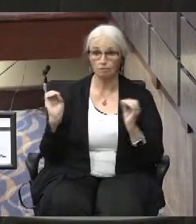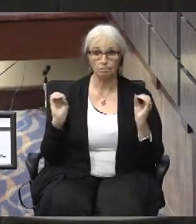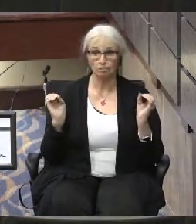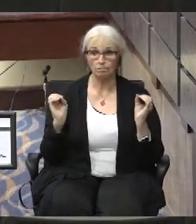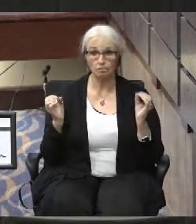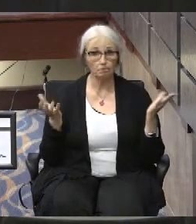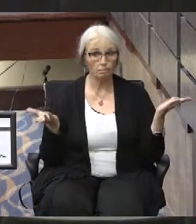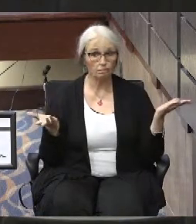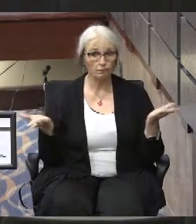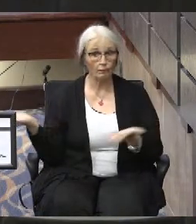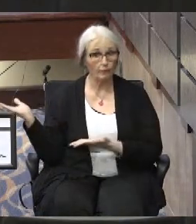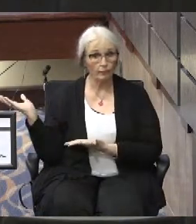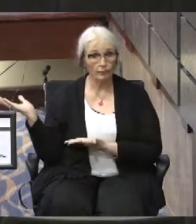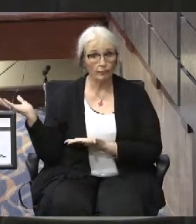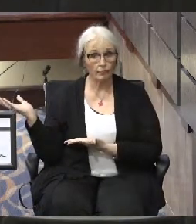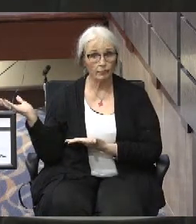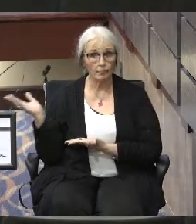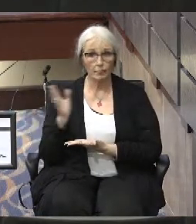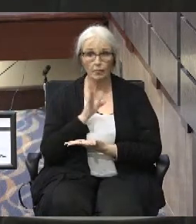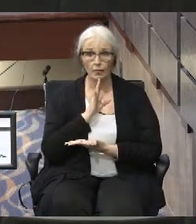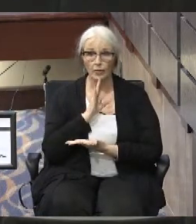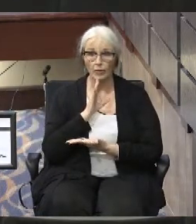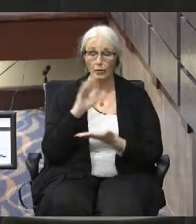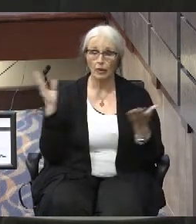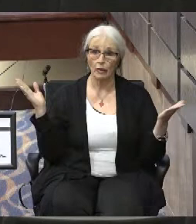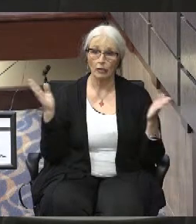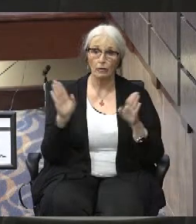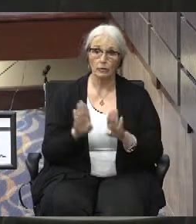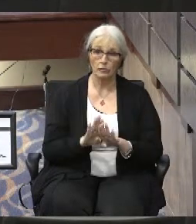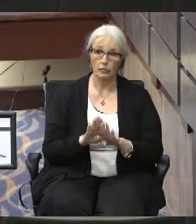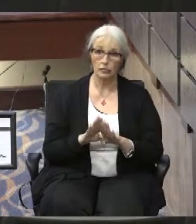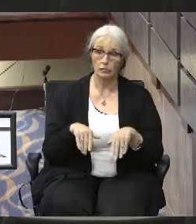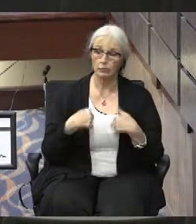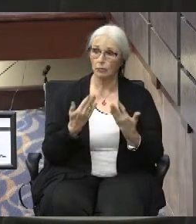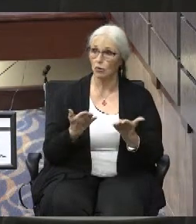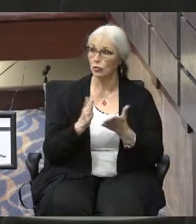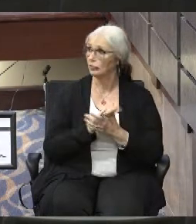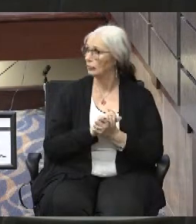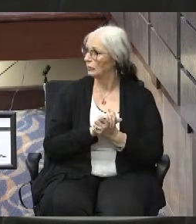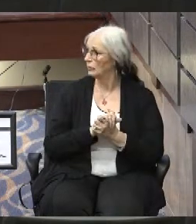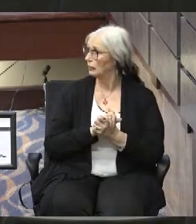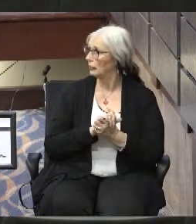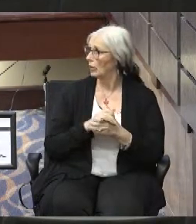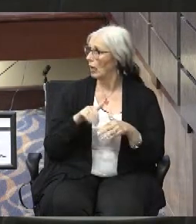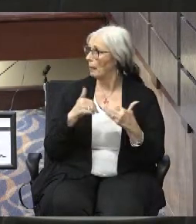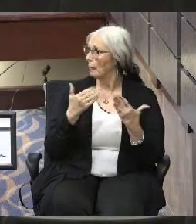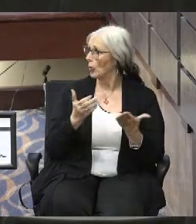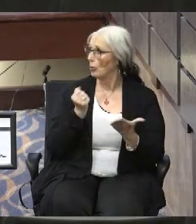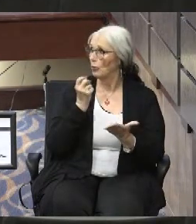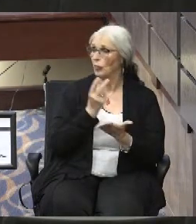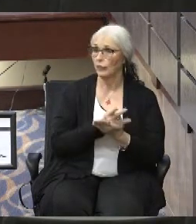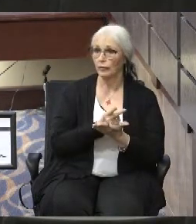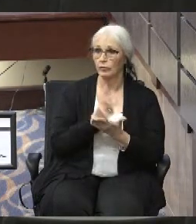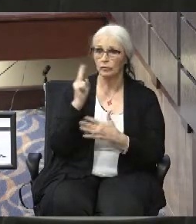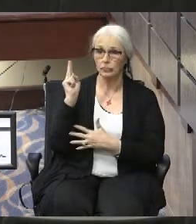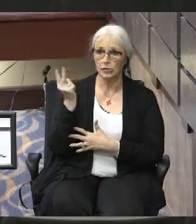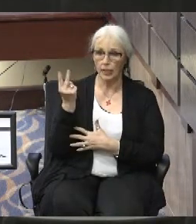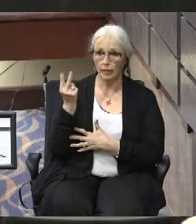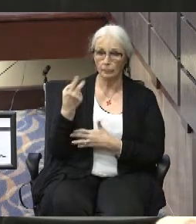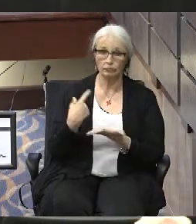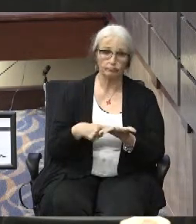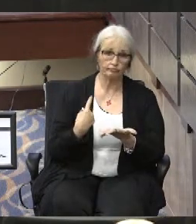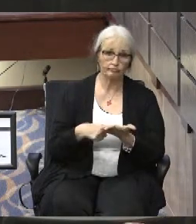item? If not, we'll close the public hearing and I'll ask for a motion. A move for approval on first reading. Second. Any